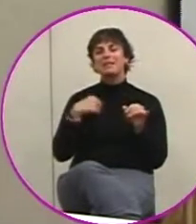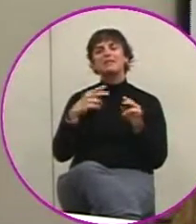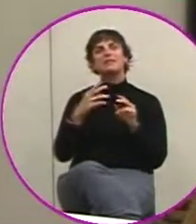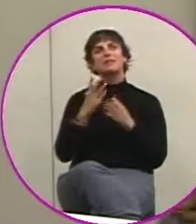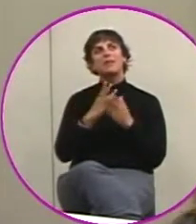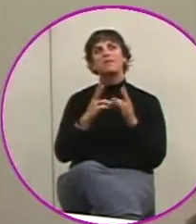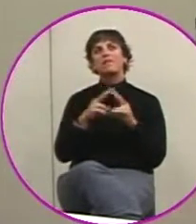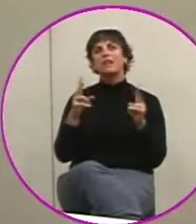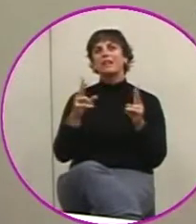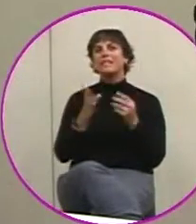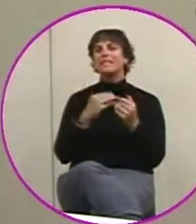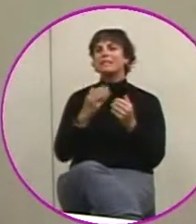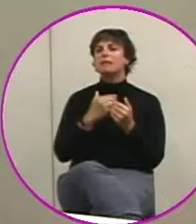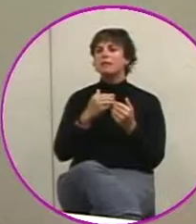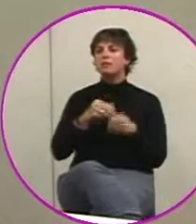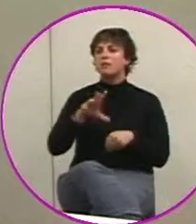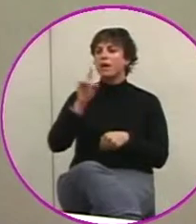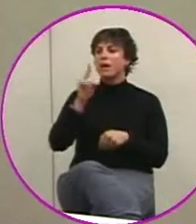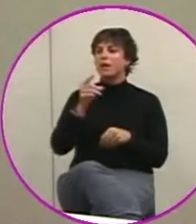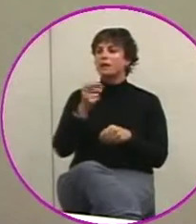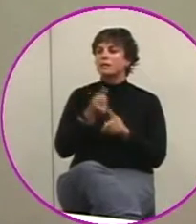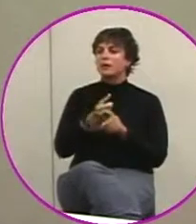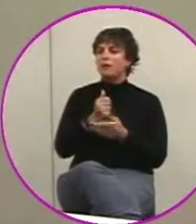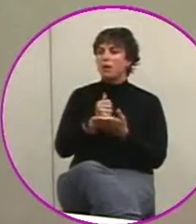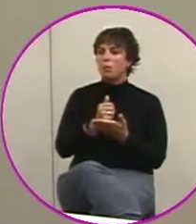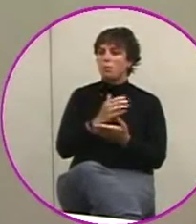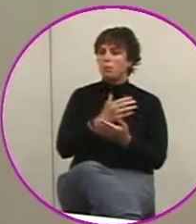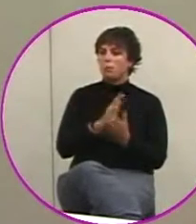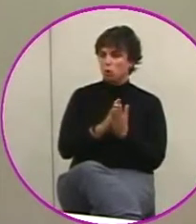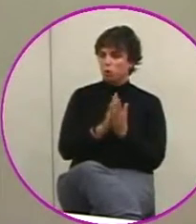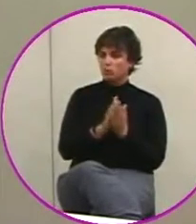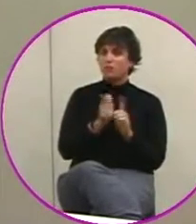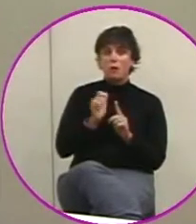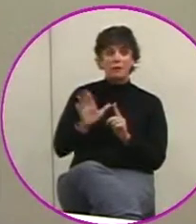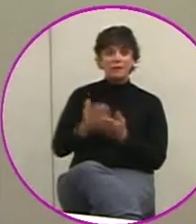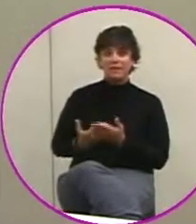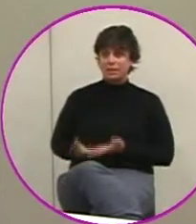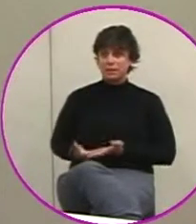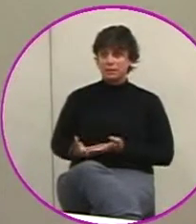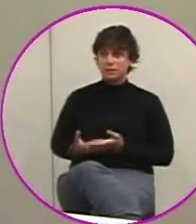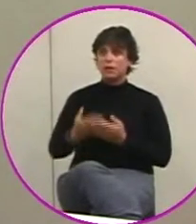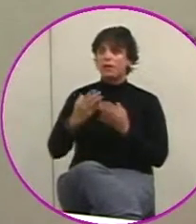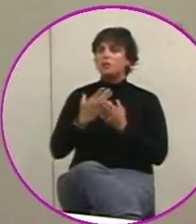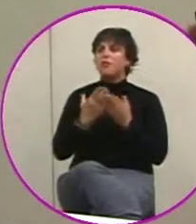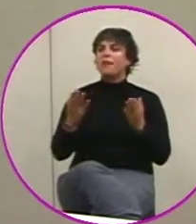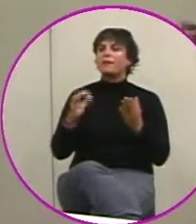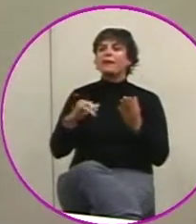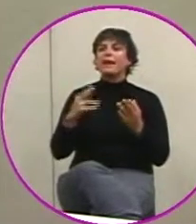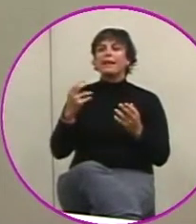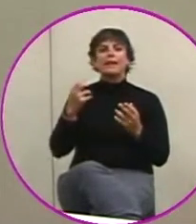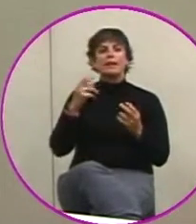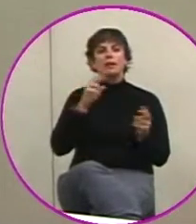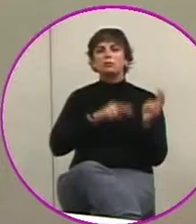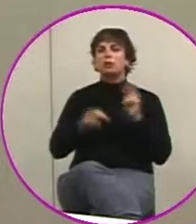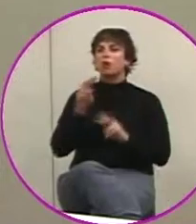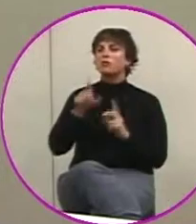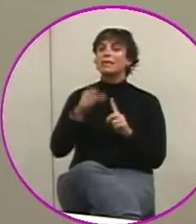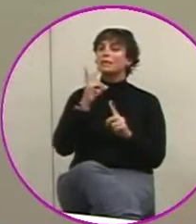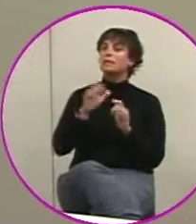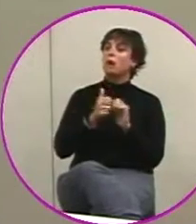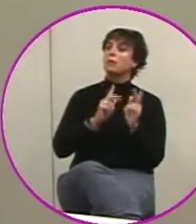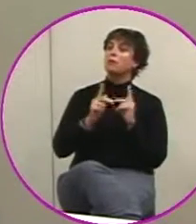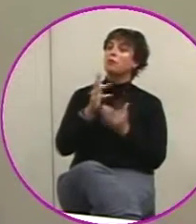accessible self-help kinds of books that are based on the evidence. And there's some things that he looks at when he looks at the way people interact with each